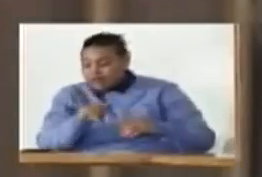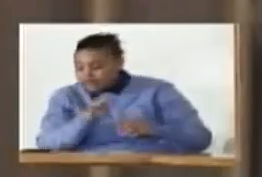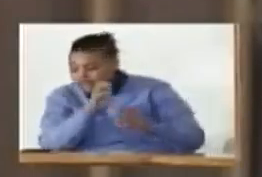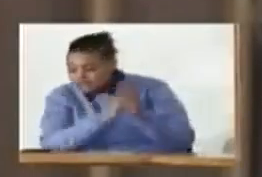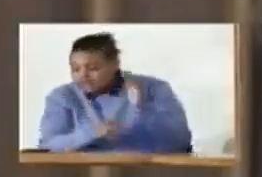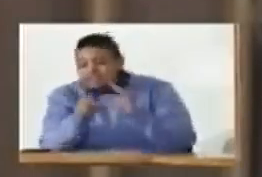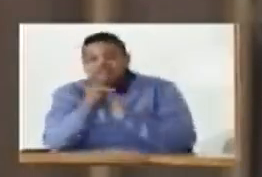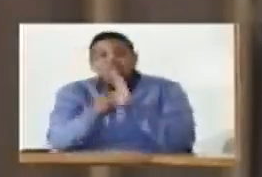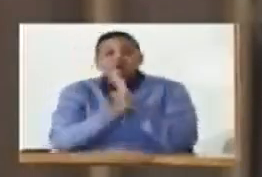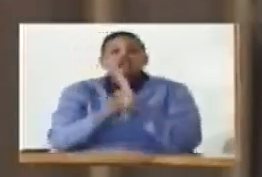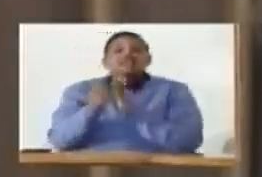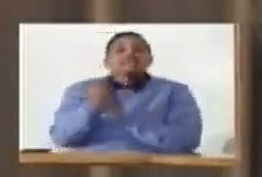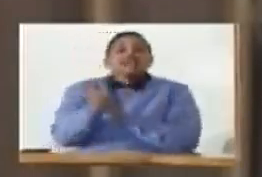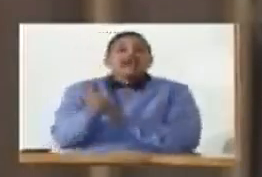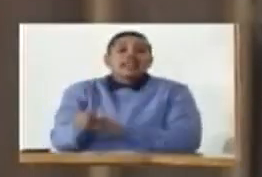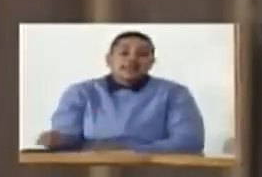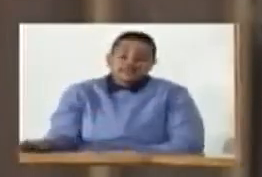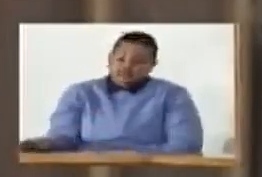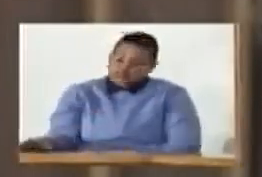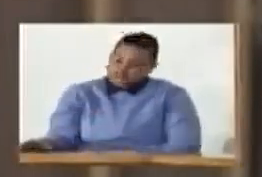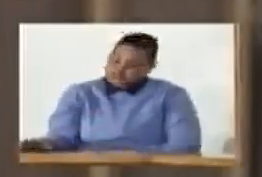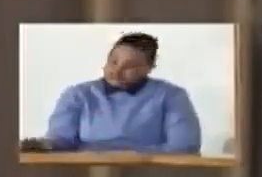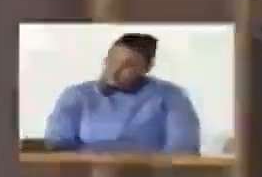of the policy guidelines.